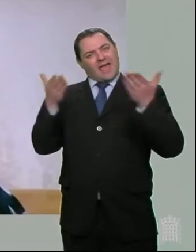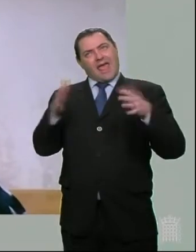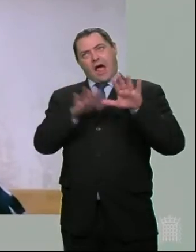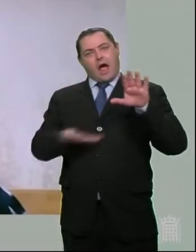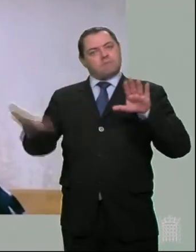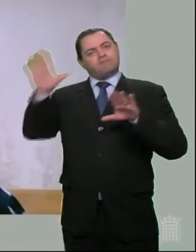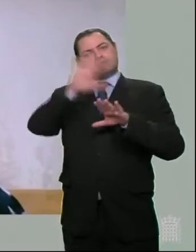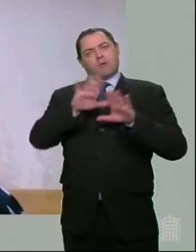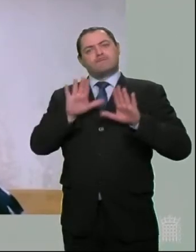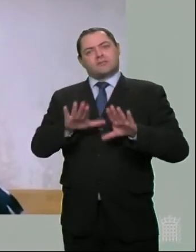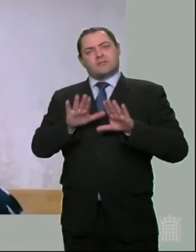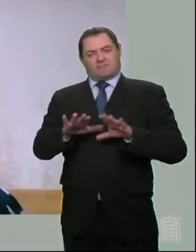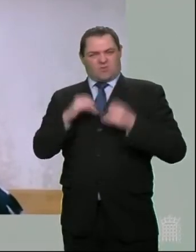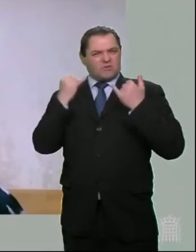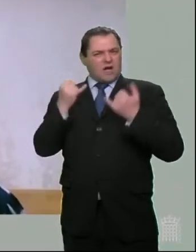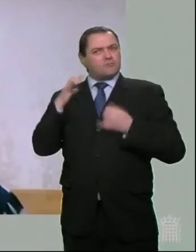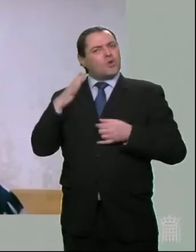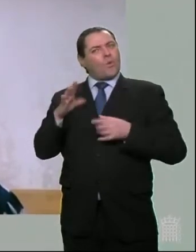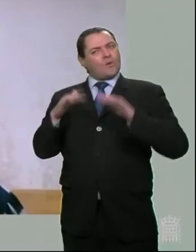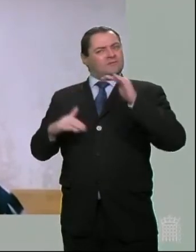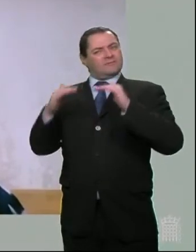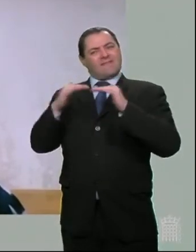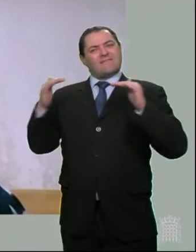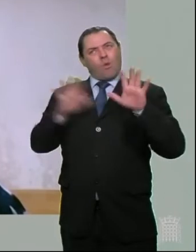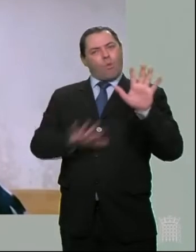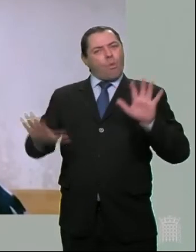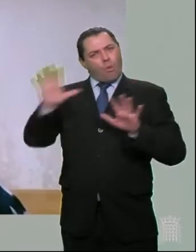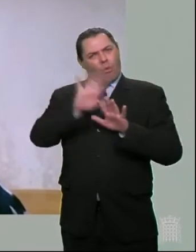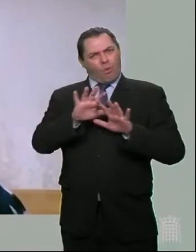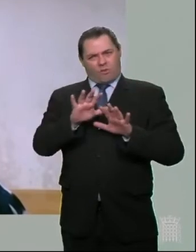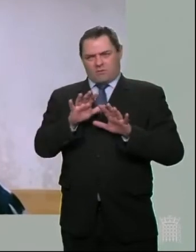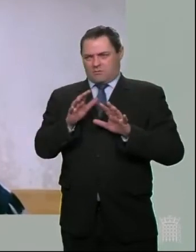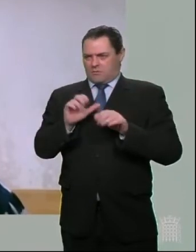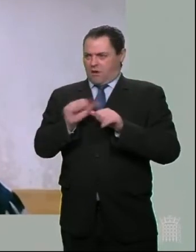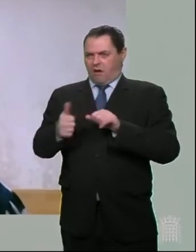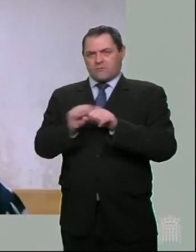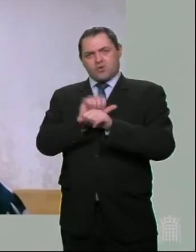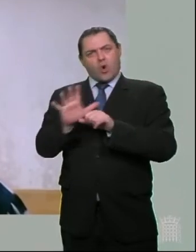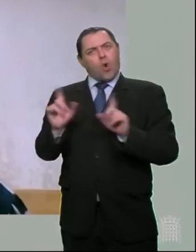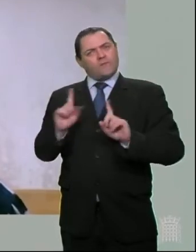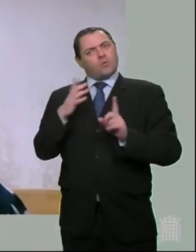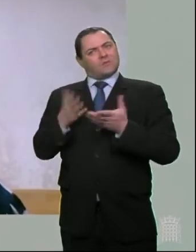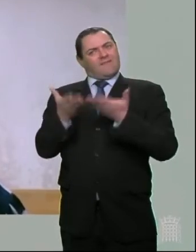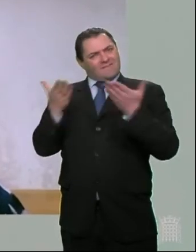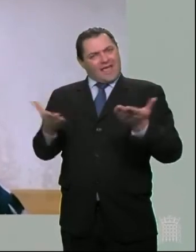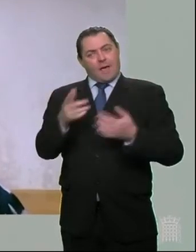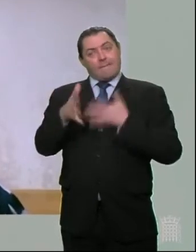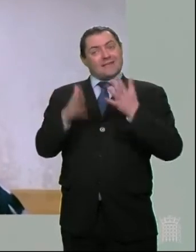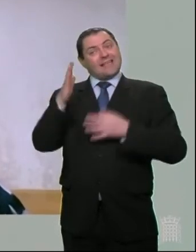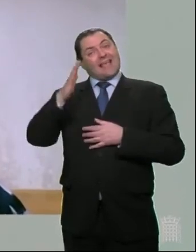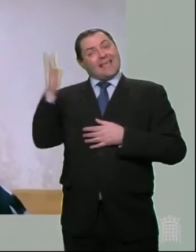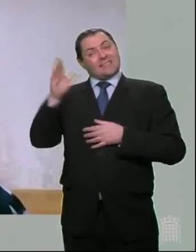critical as we look to build back better from COVID. With that in mind, can the Prime Minister commit to delivering the eastern leg